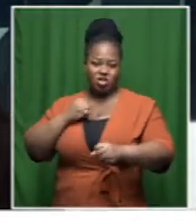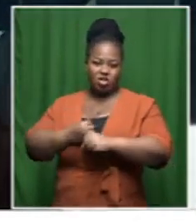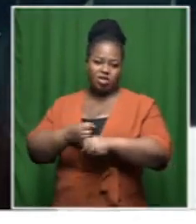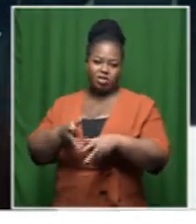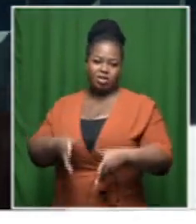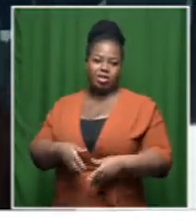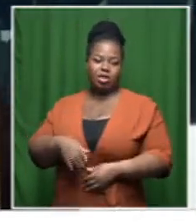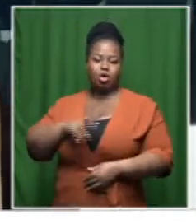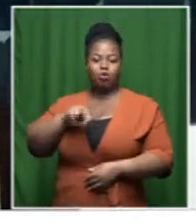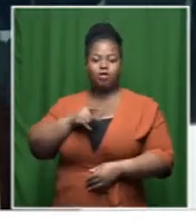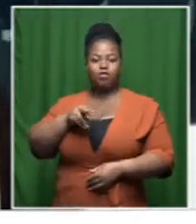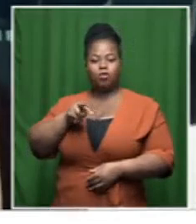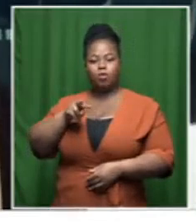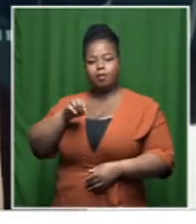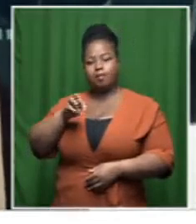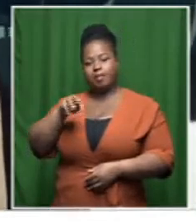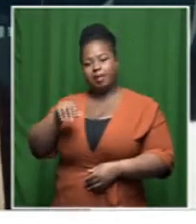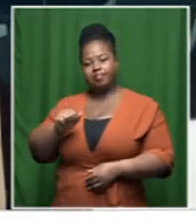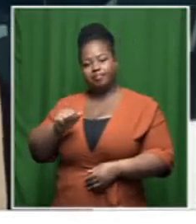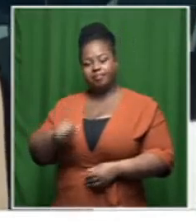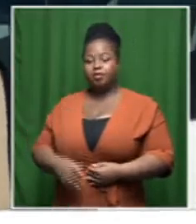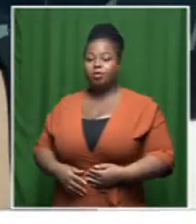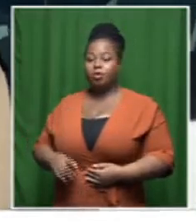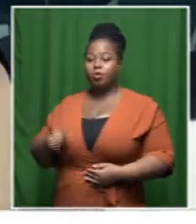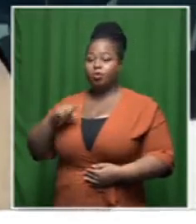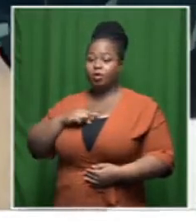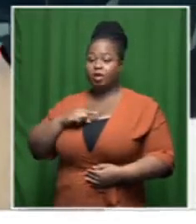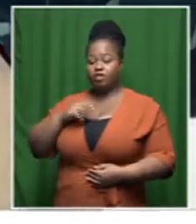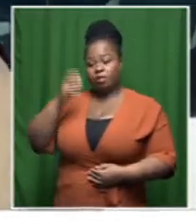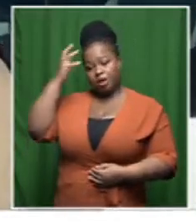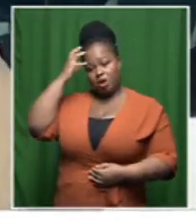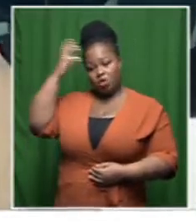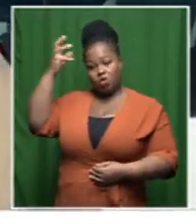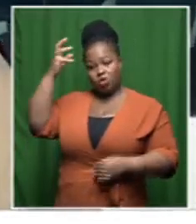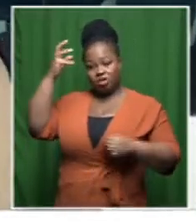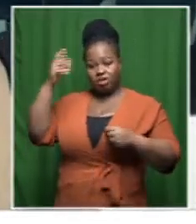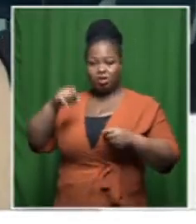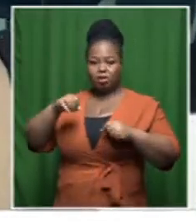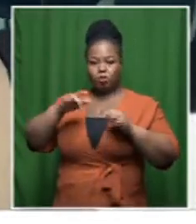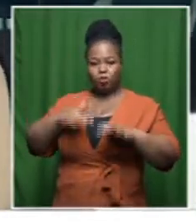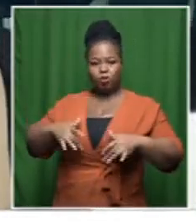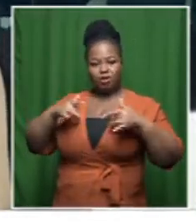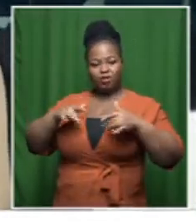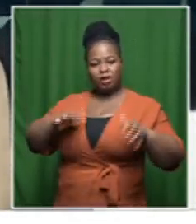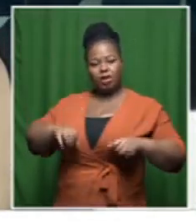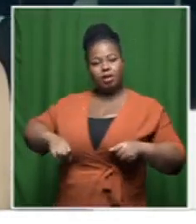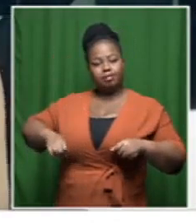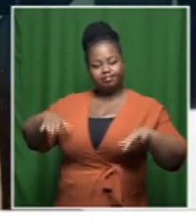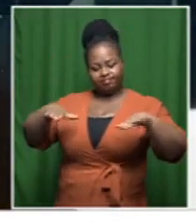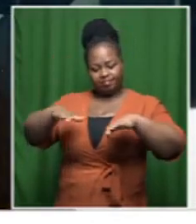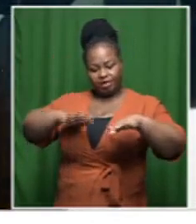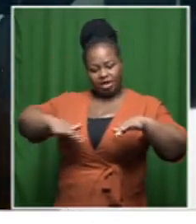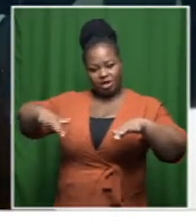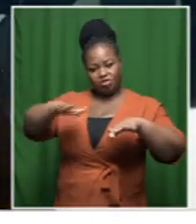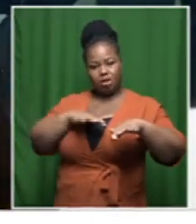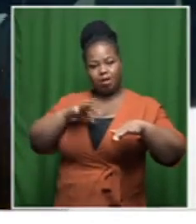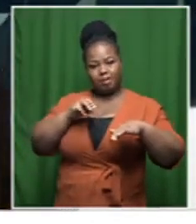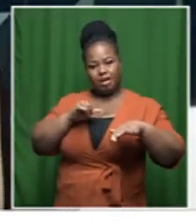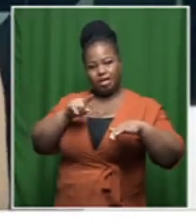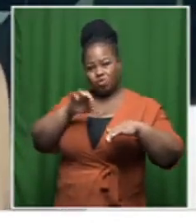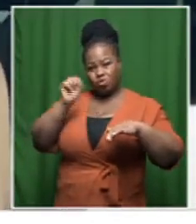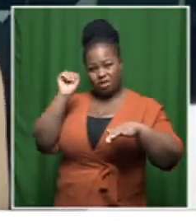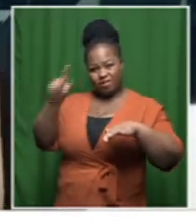at Ngwavuma. It came as a request from Amakosi around Umkhanyakude because the place is